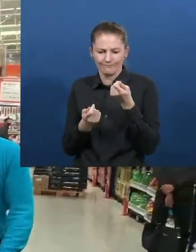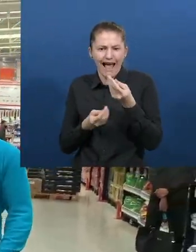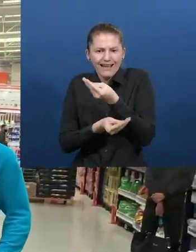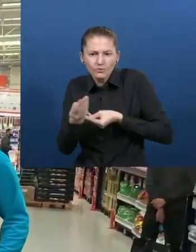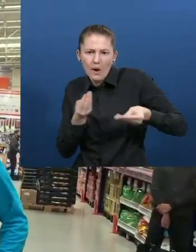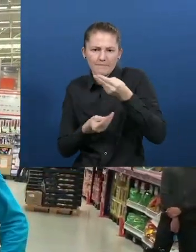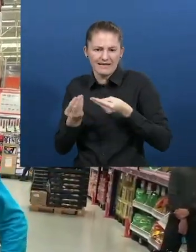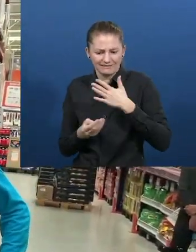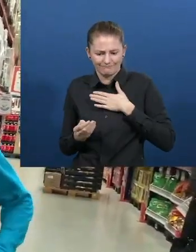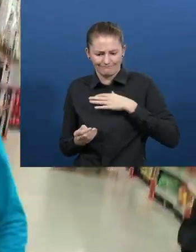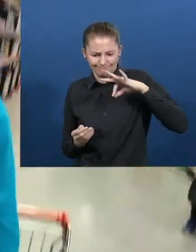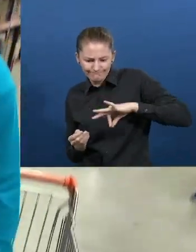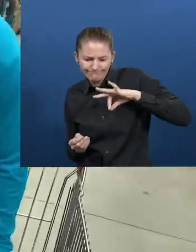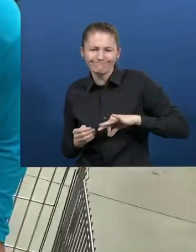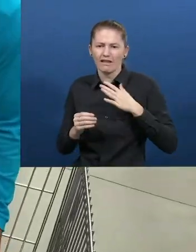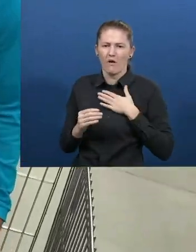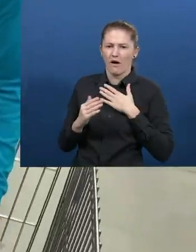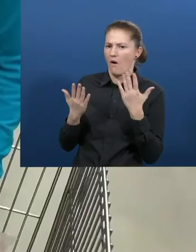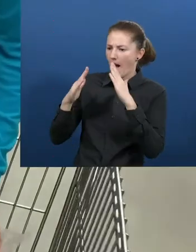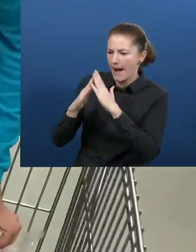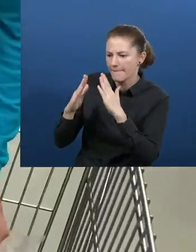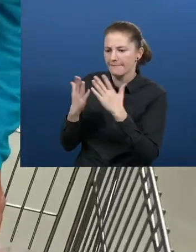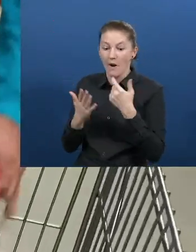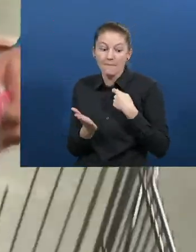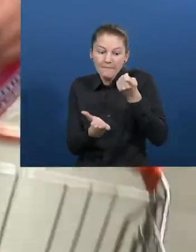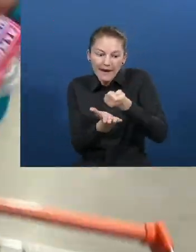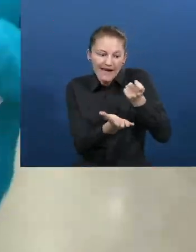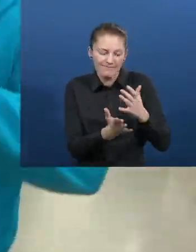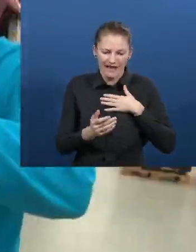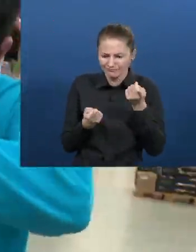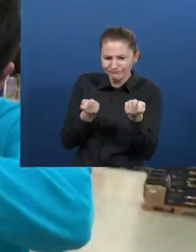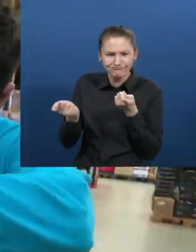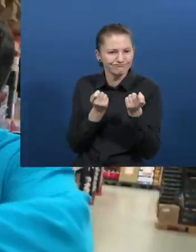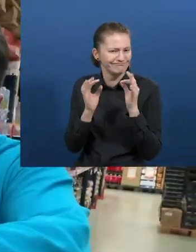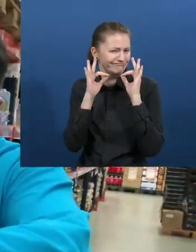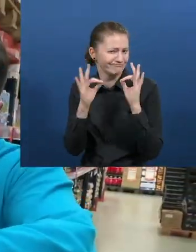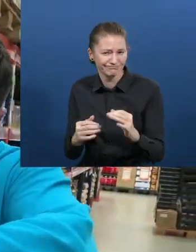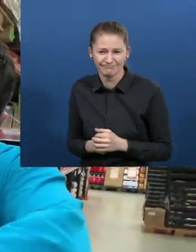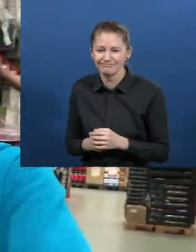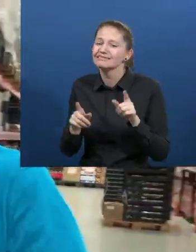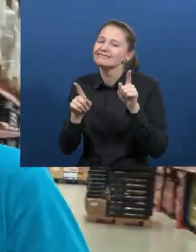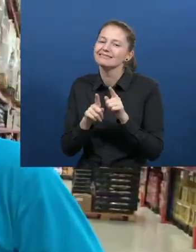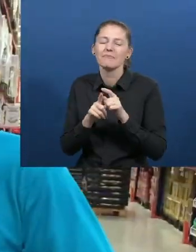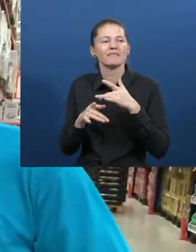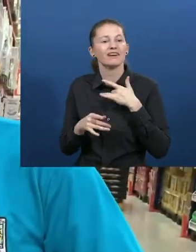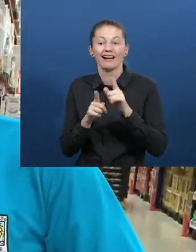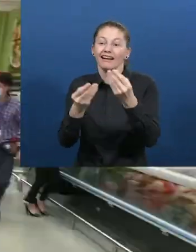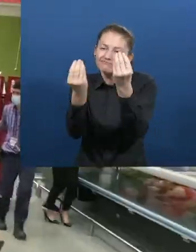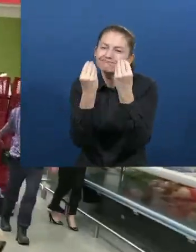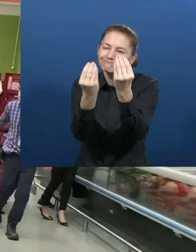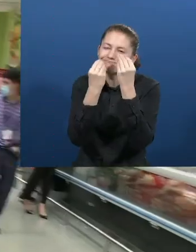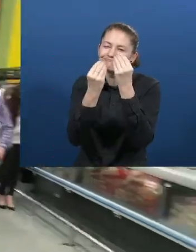y obtener mis propias cosas personales. También pues lo que es devolver un poco a la